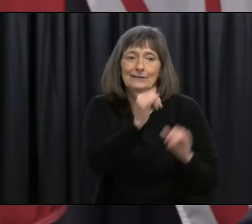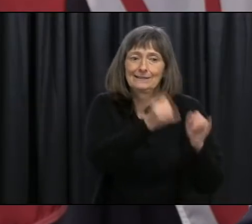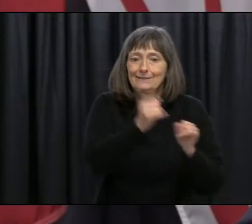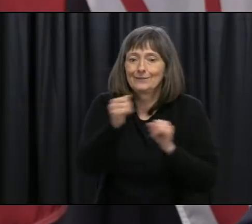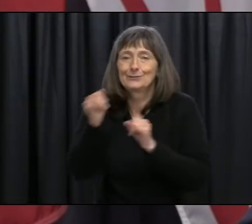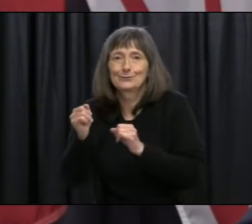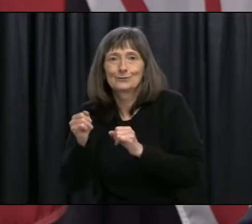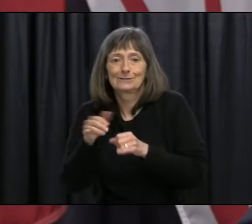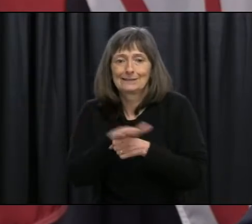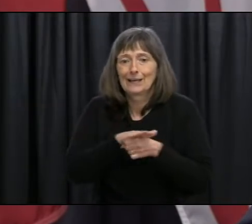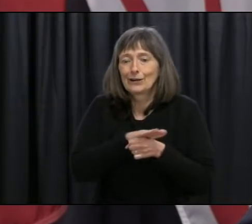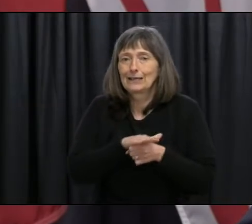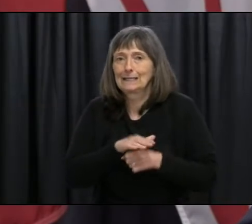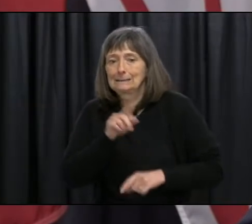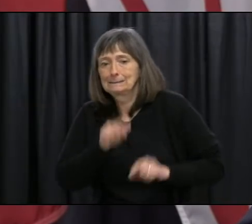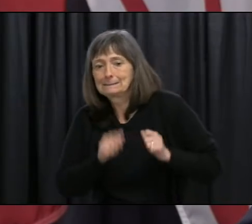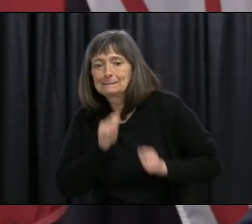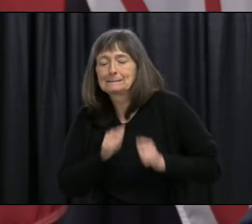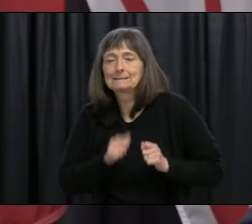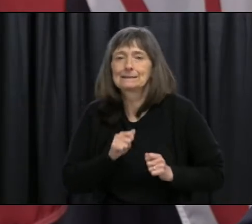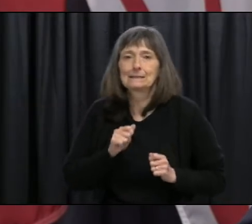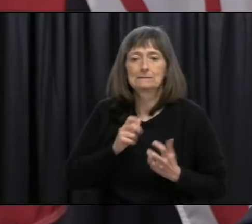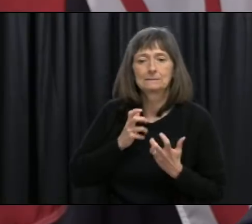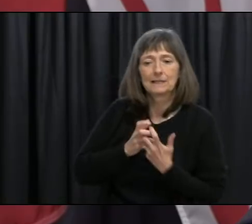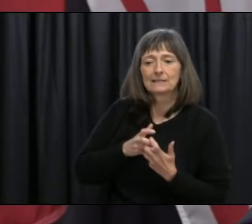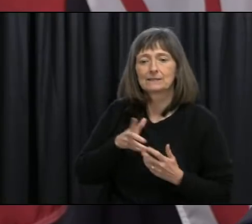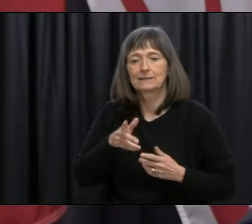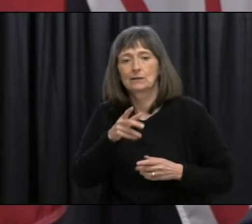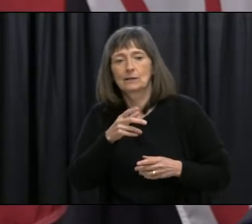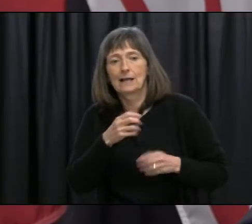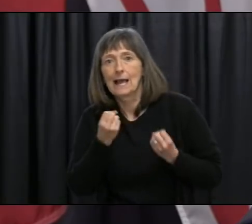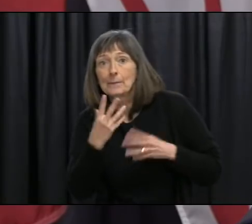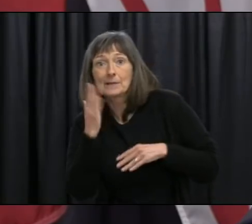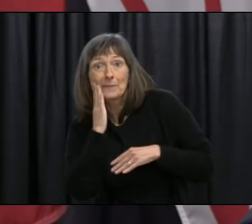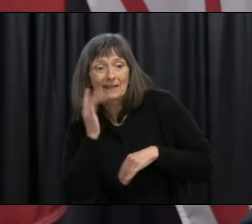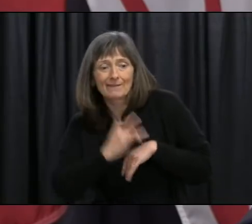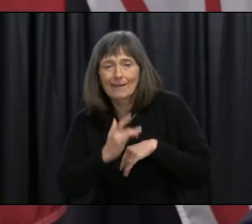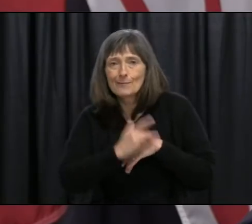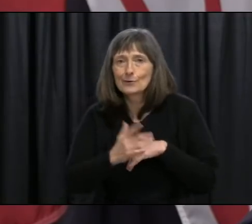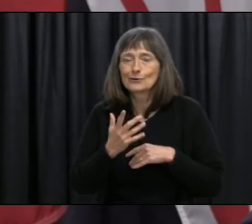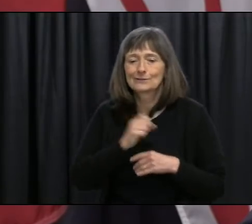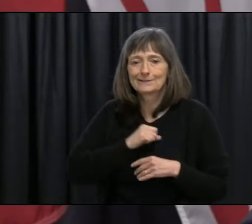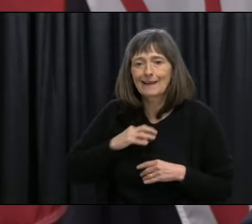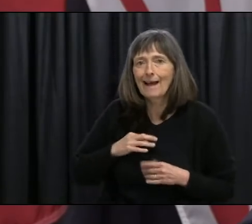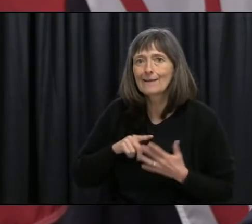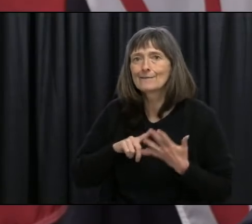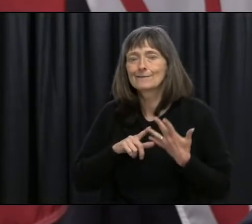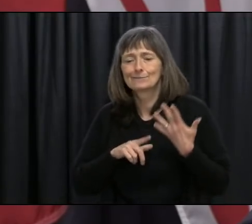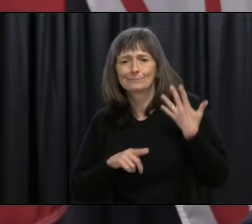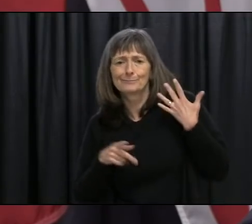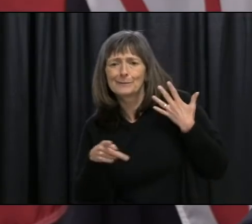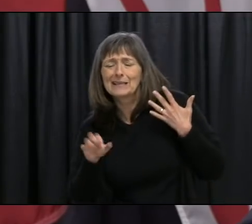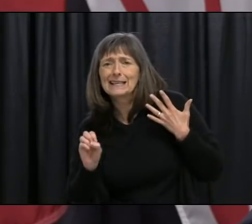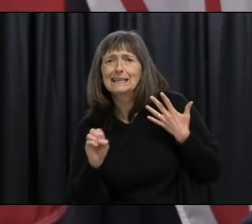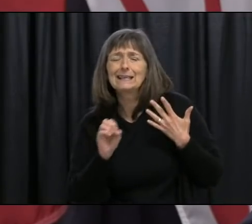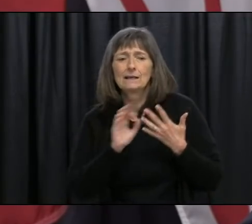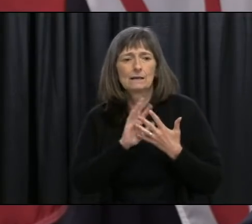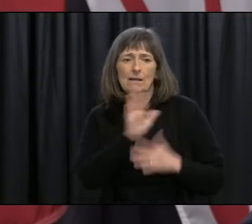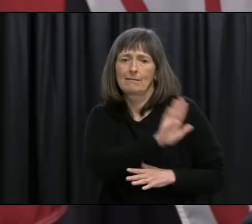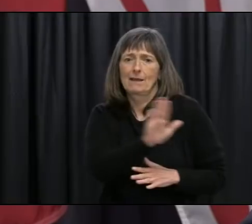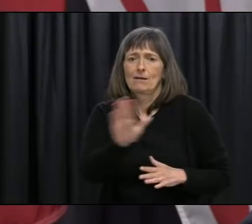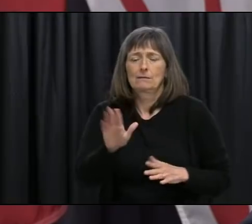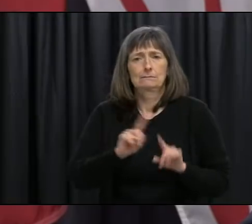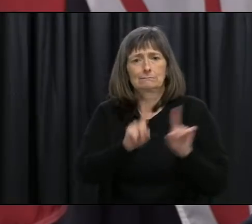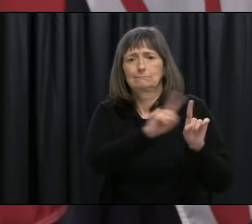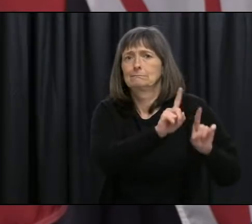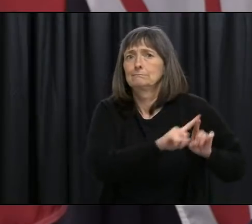terms of, utilization of the acute care facilities, from a bed occupancy, the staffing that's available, the PPE that's available,